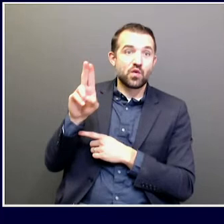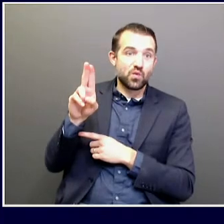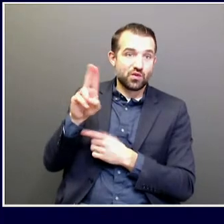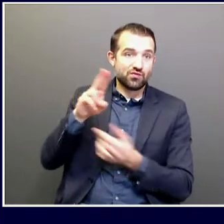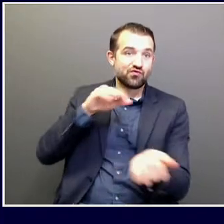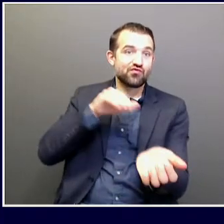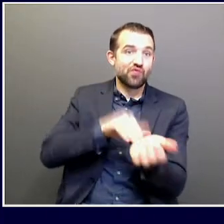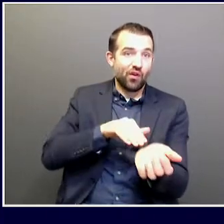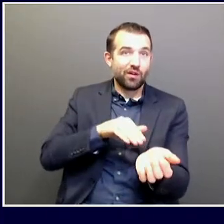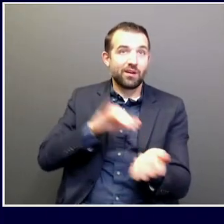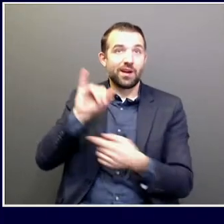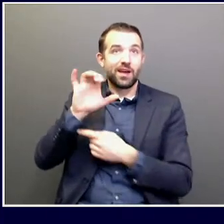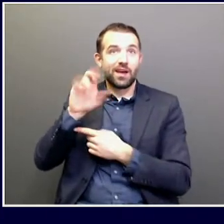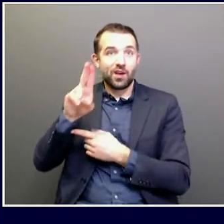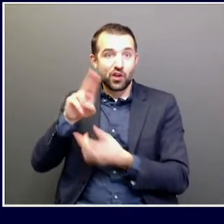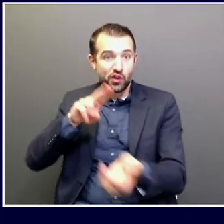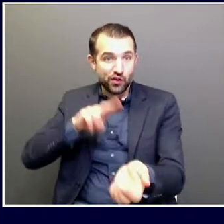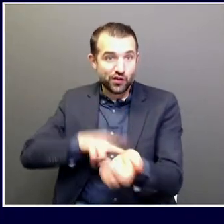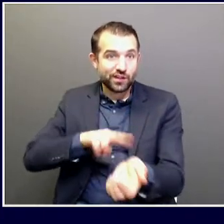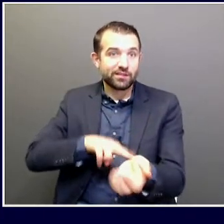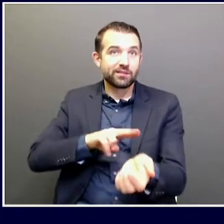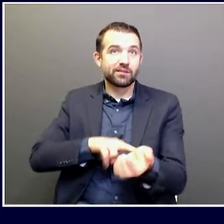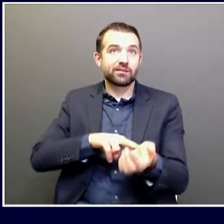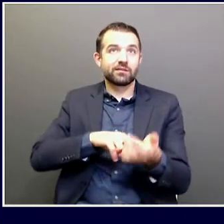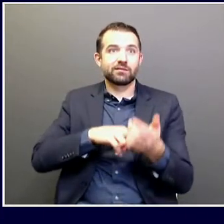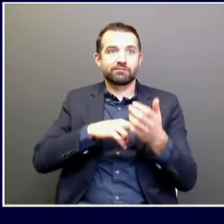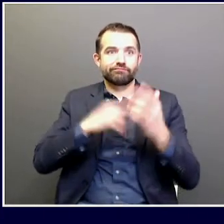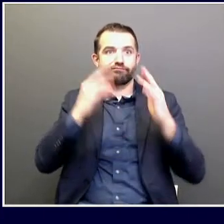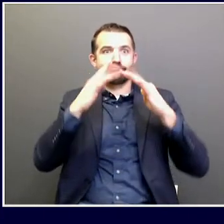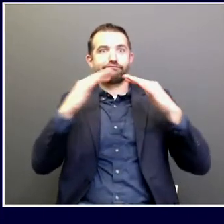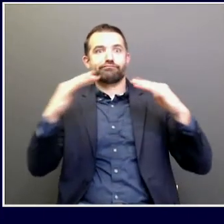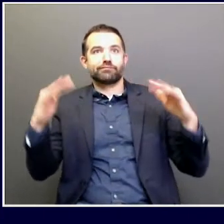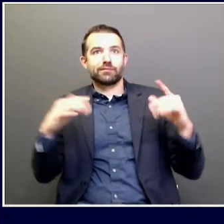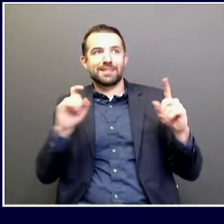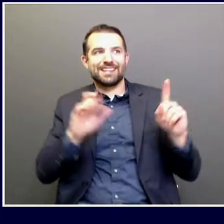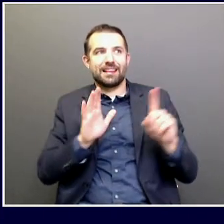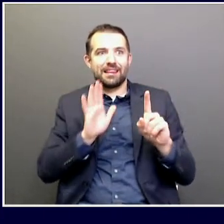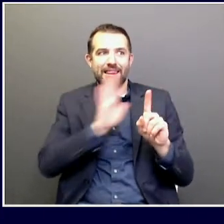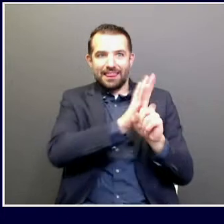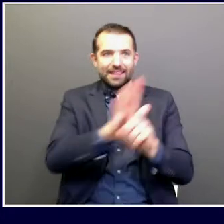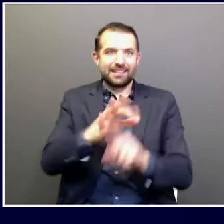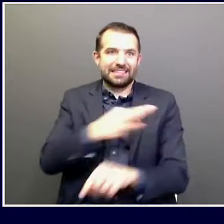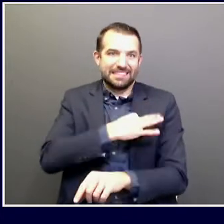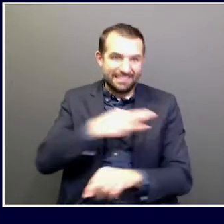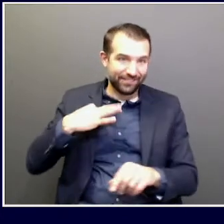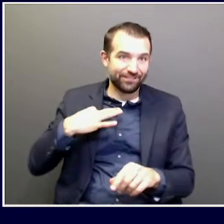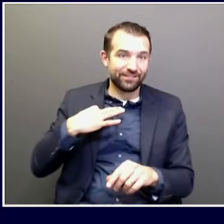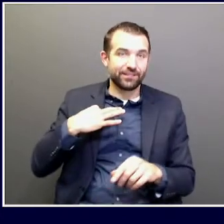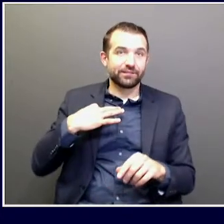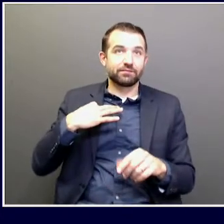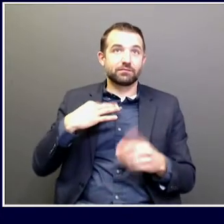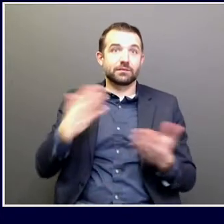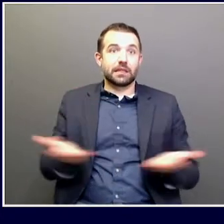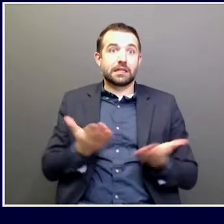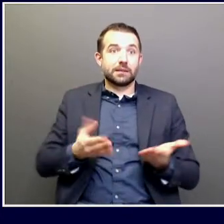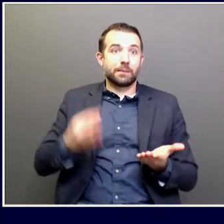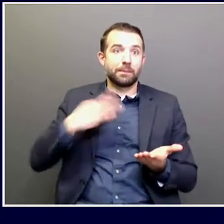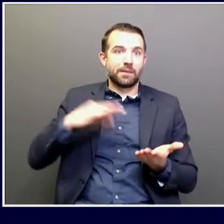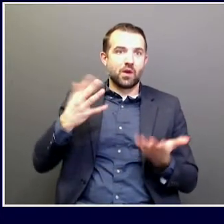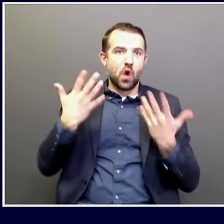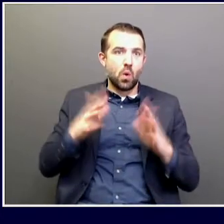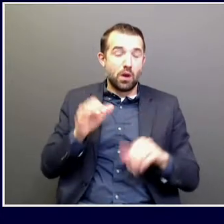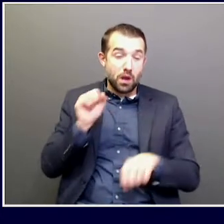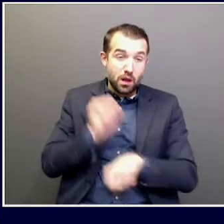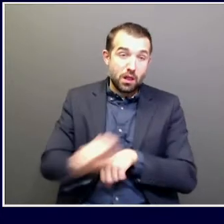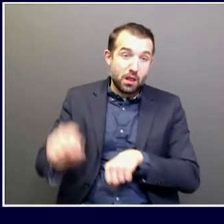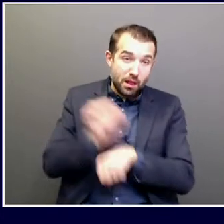care nurses, and that type of personnel. But the ones who are here in Maine are doing that work already. We really do need